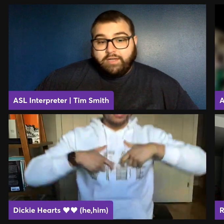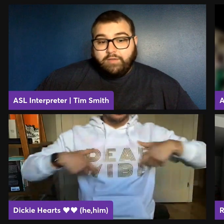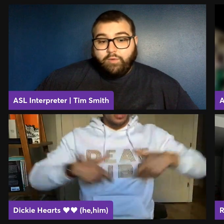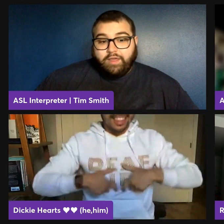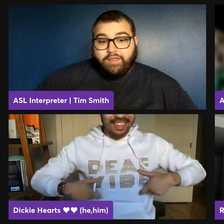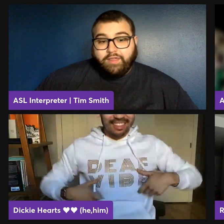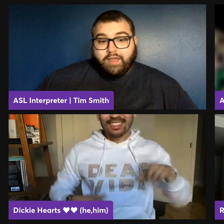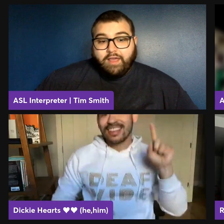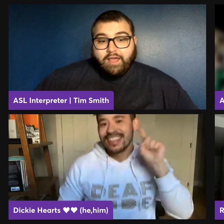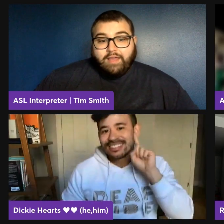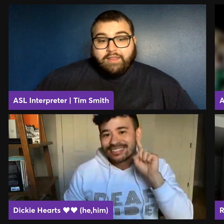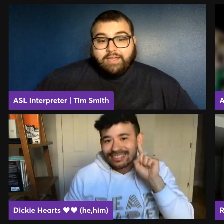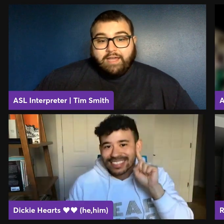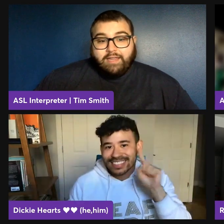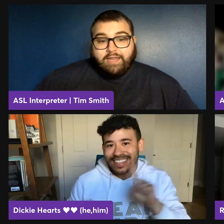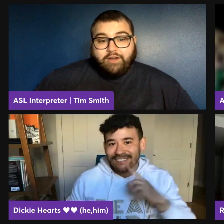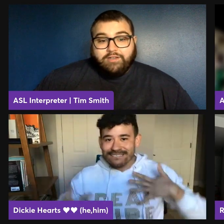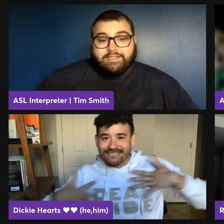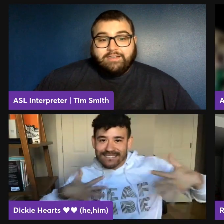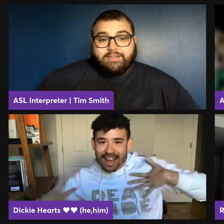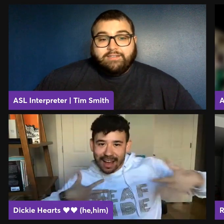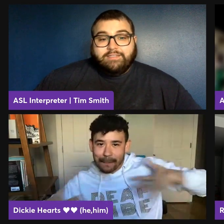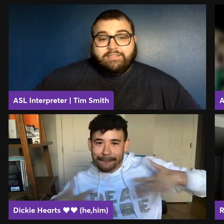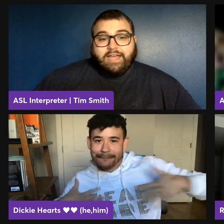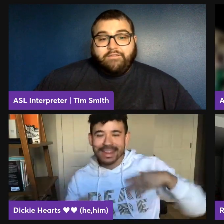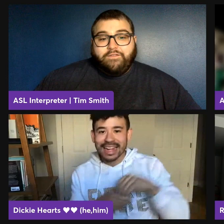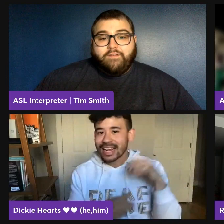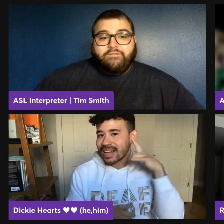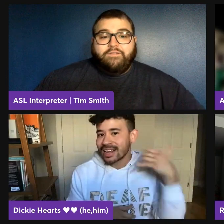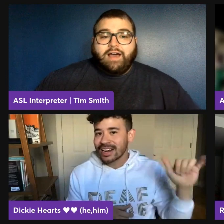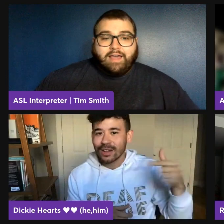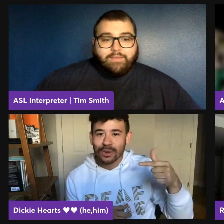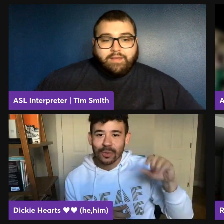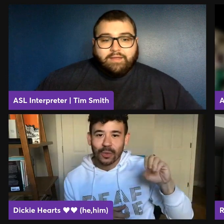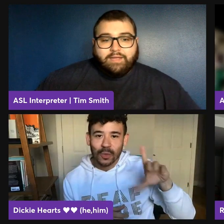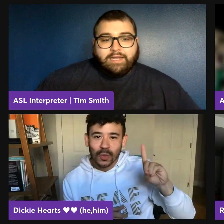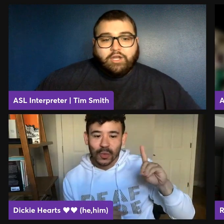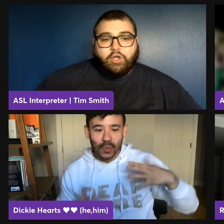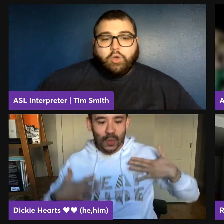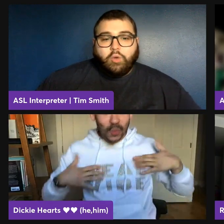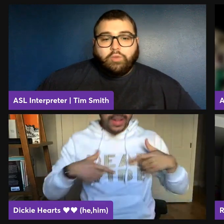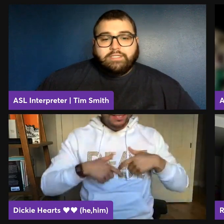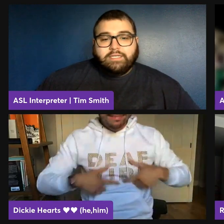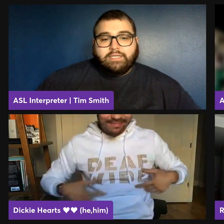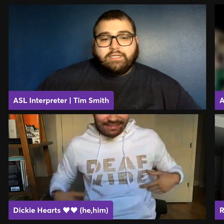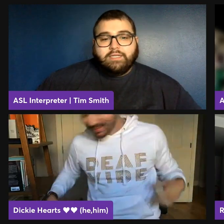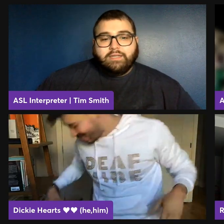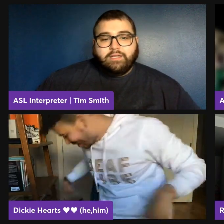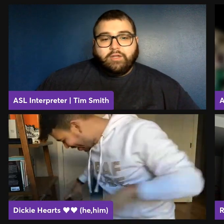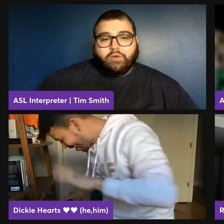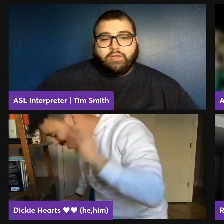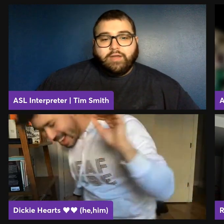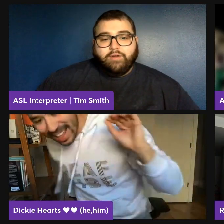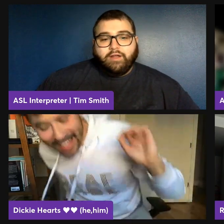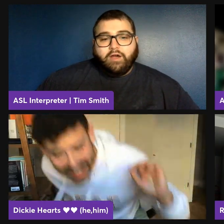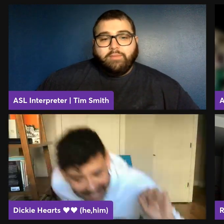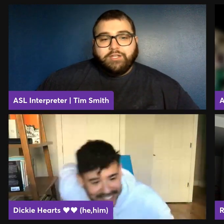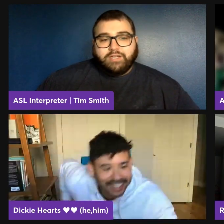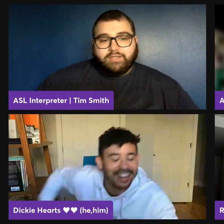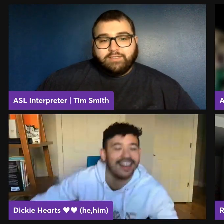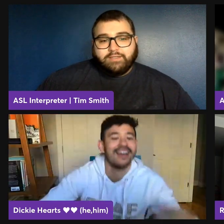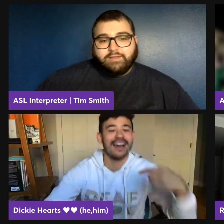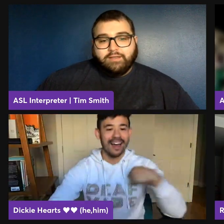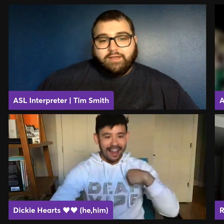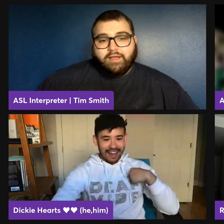white hoodie with the letters Deaf Vibe in gold lettering on